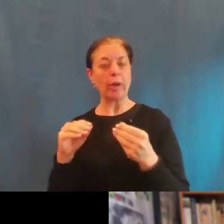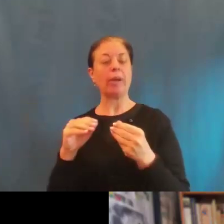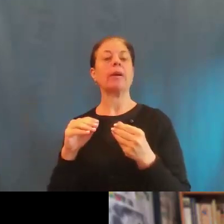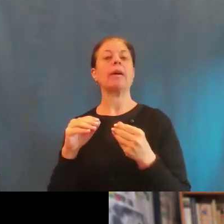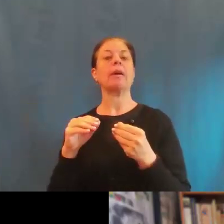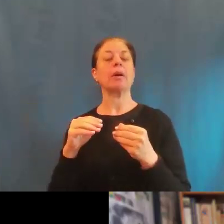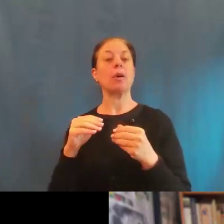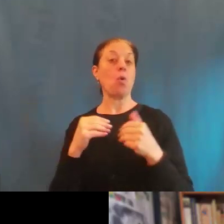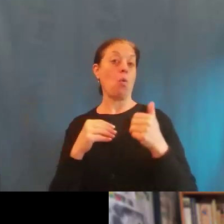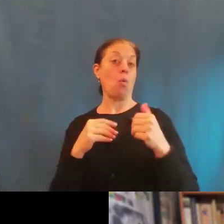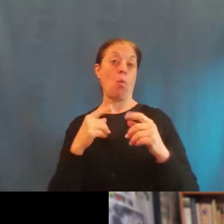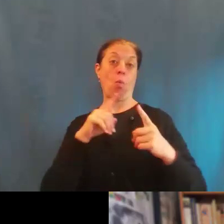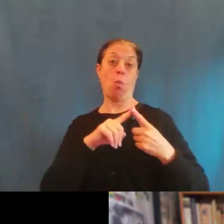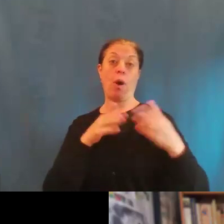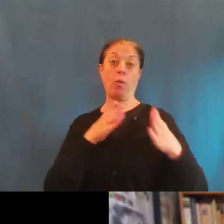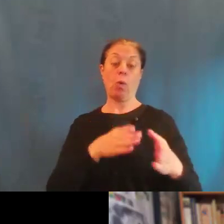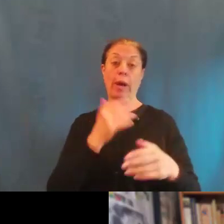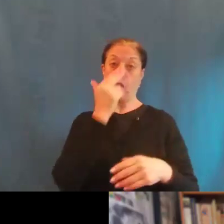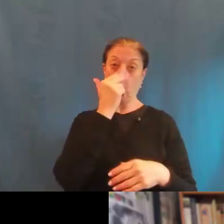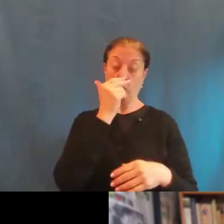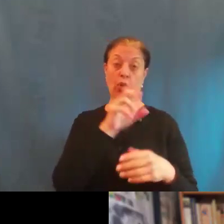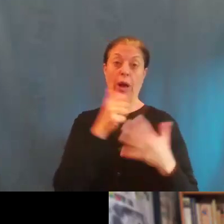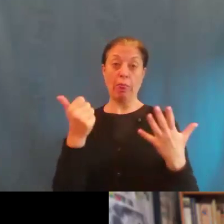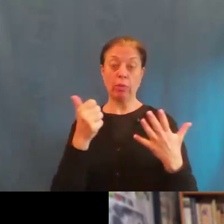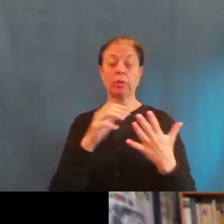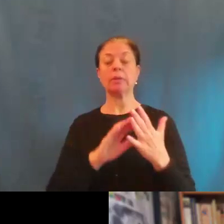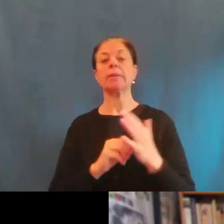humor was one of the vehicles and these others, but